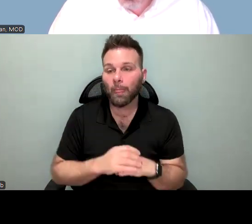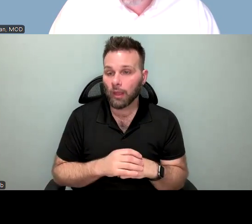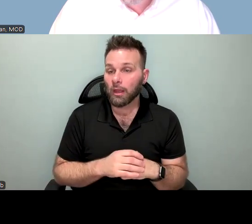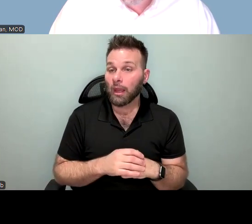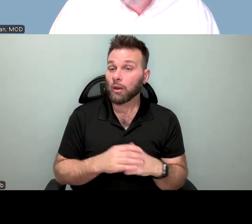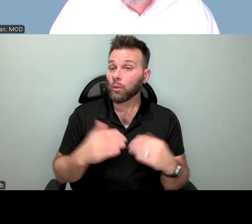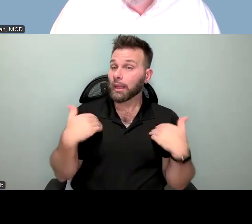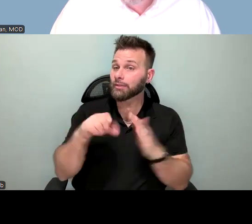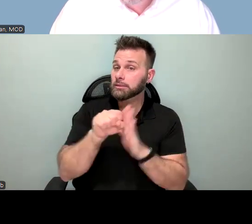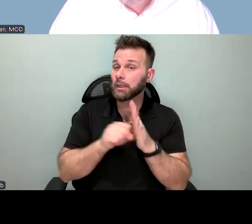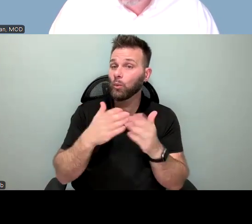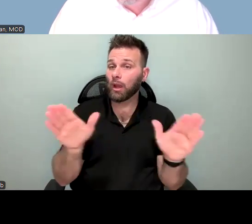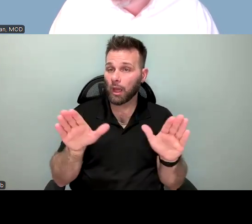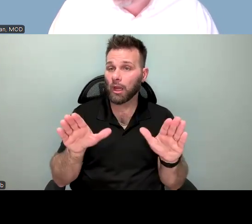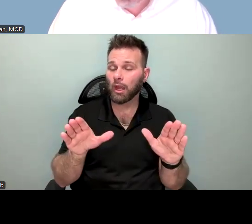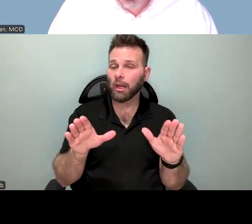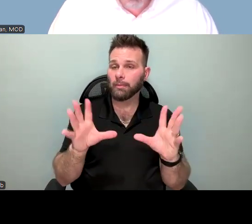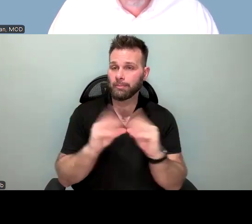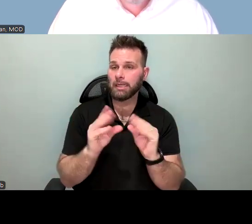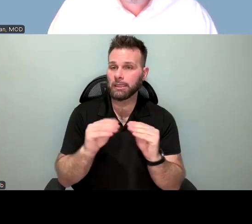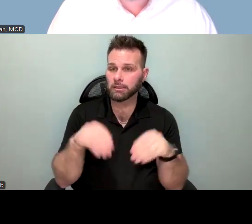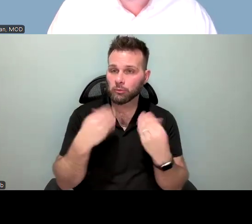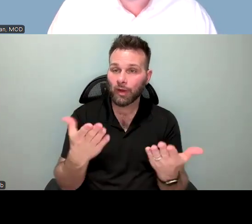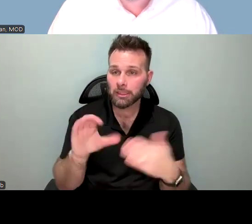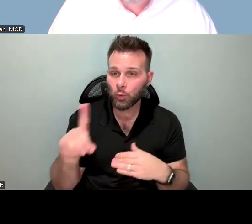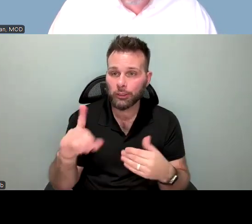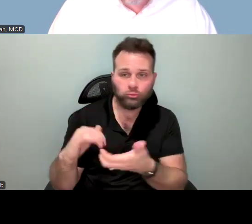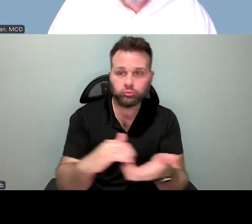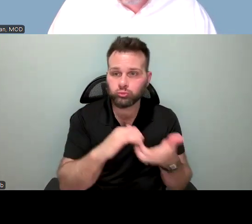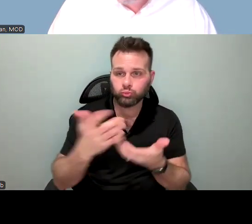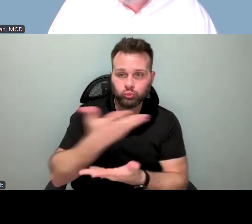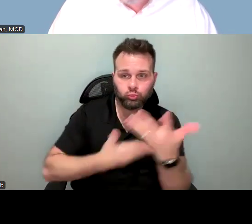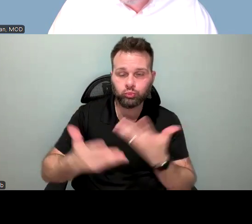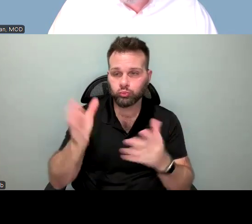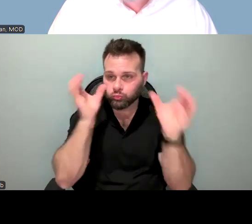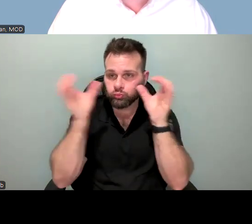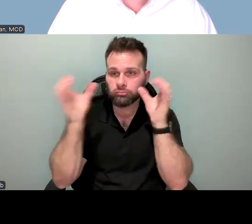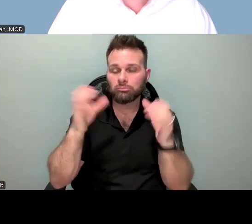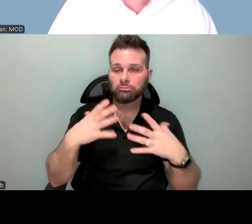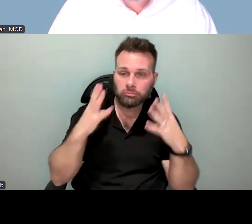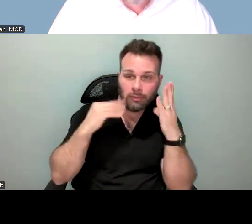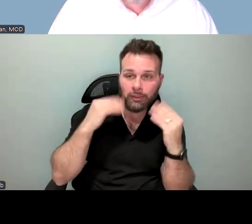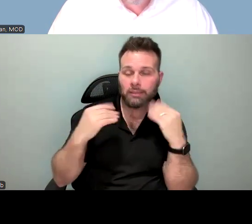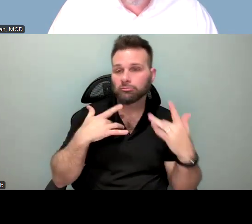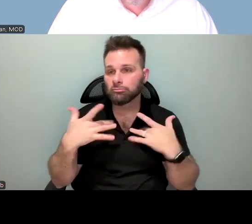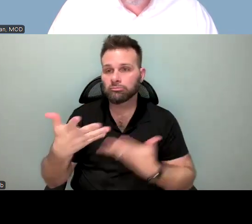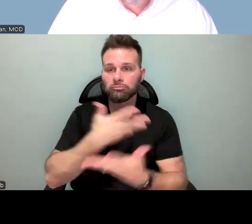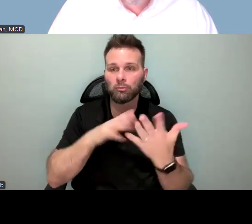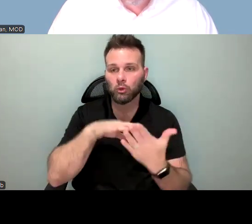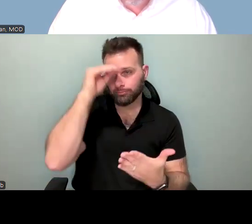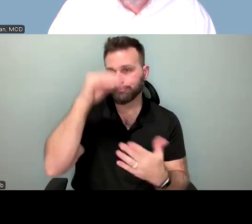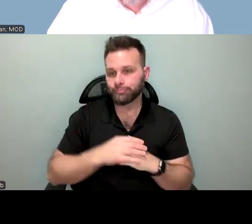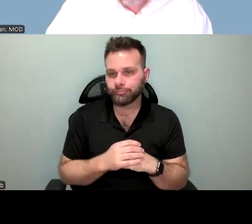COD meetings, Commission on Disability meetings, offering CODs the opportunity to collaborate, share experiences, and learn from one another.